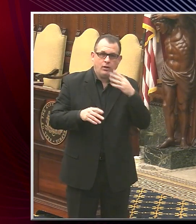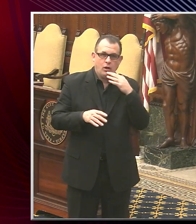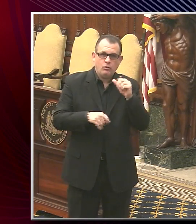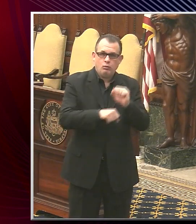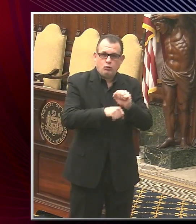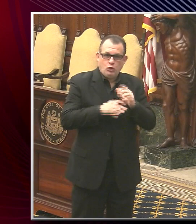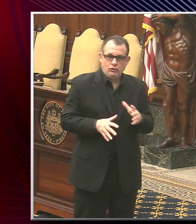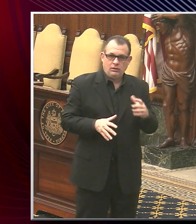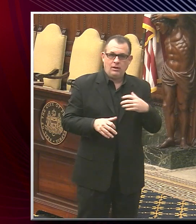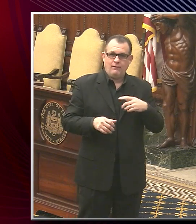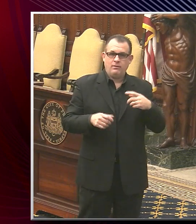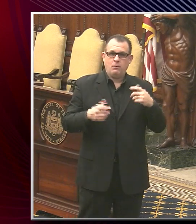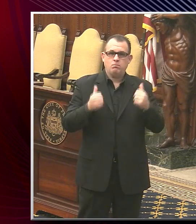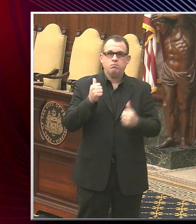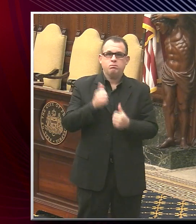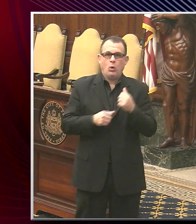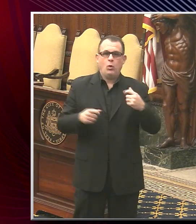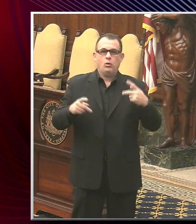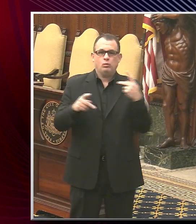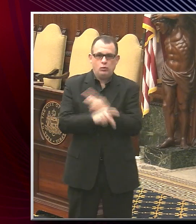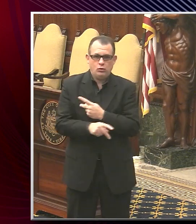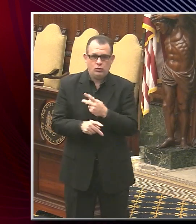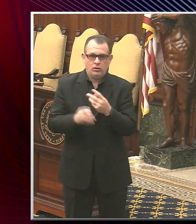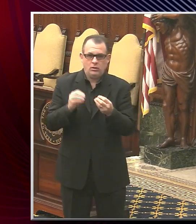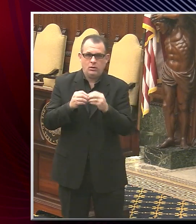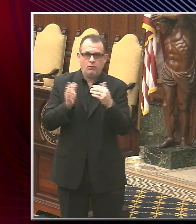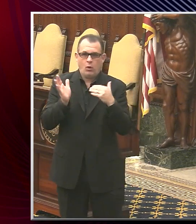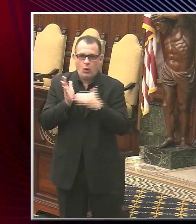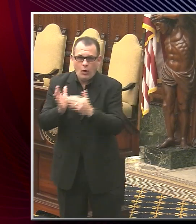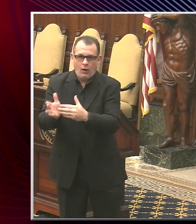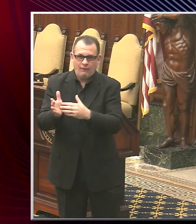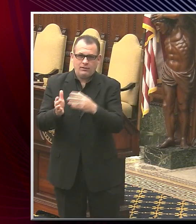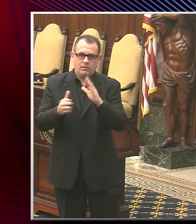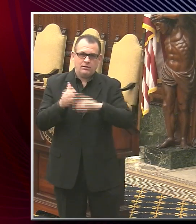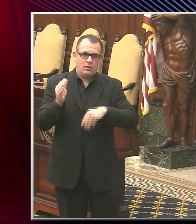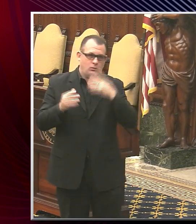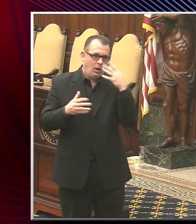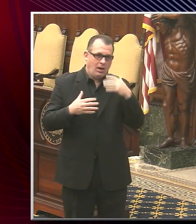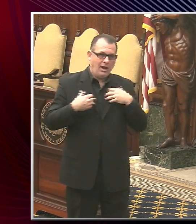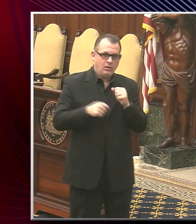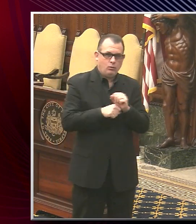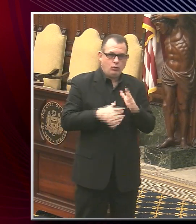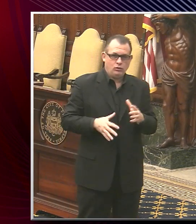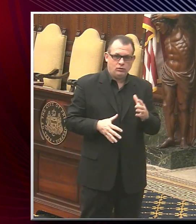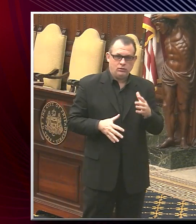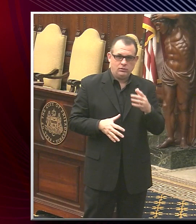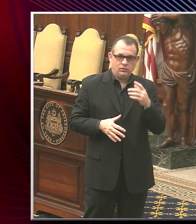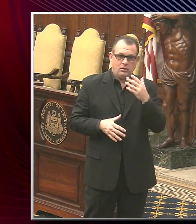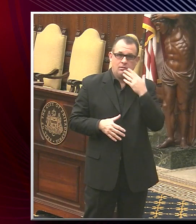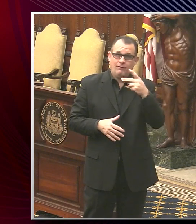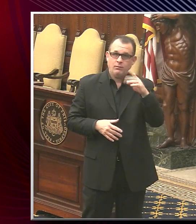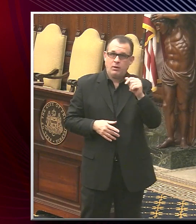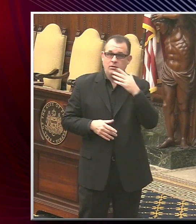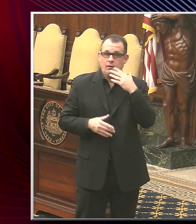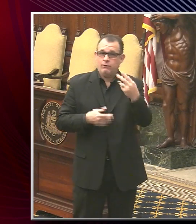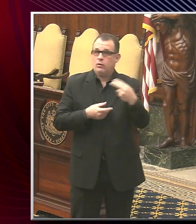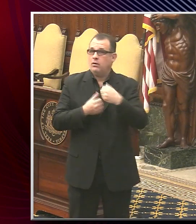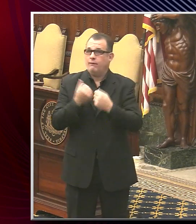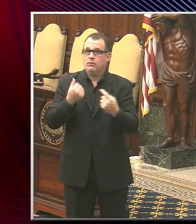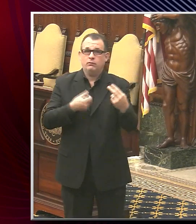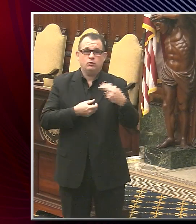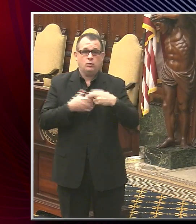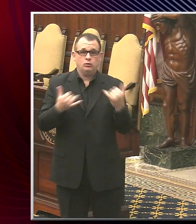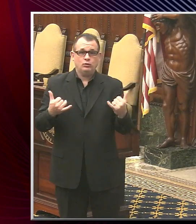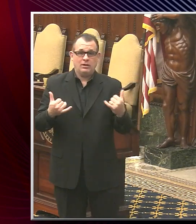even. Thank you so much. Thank you. Thank you, Perla, and thank you everyone for joining today. If you